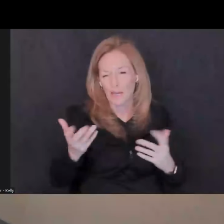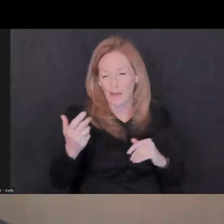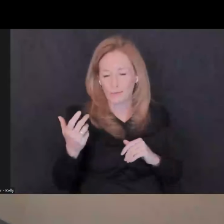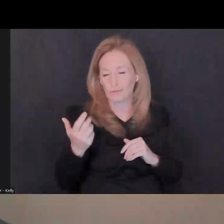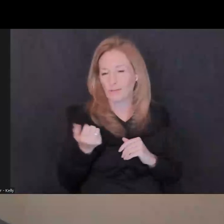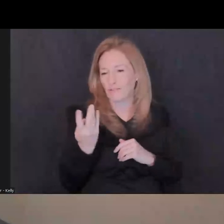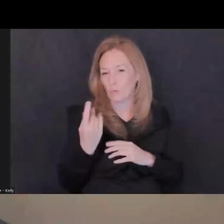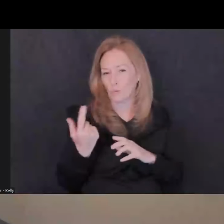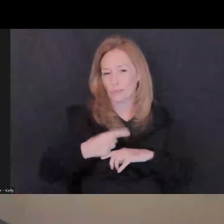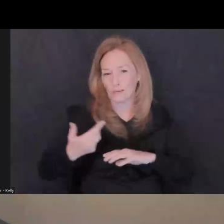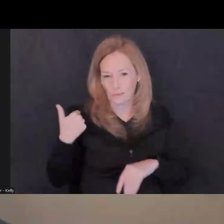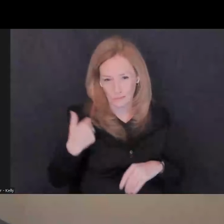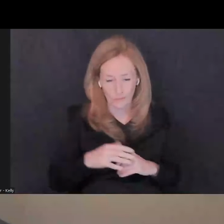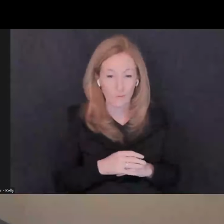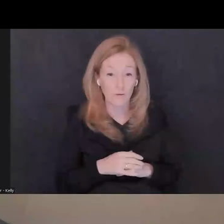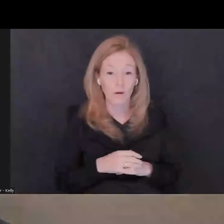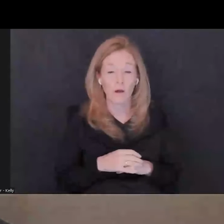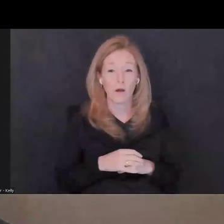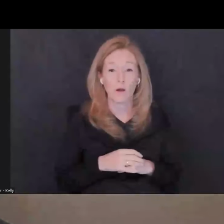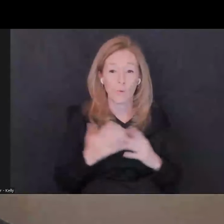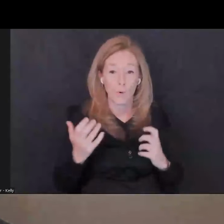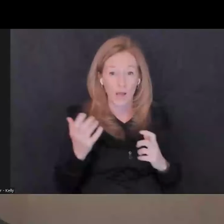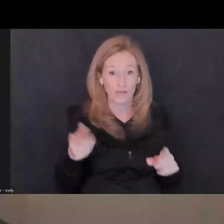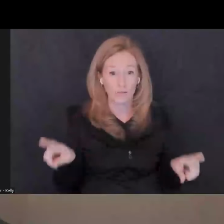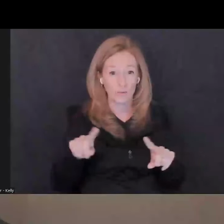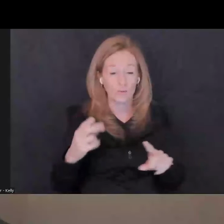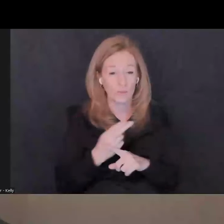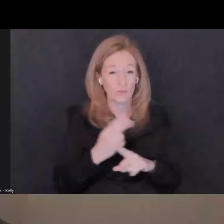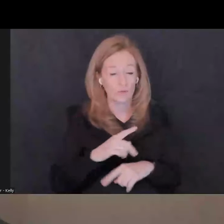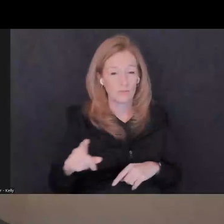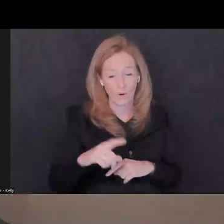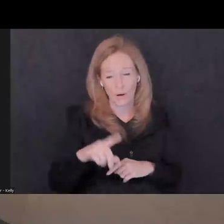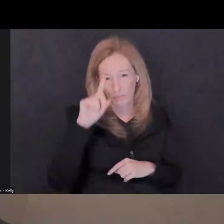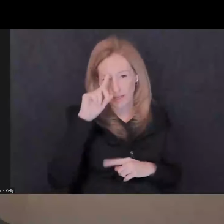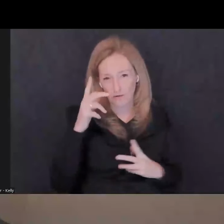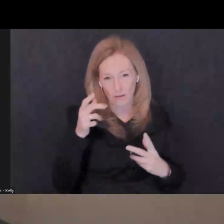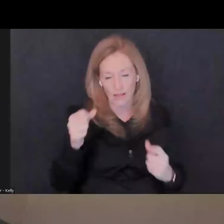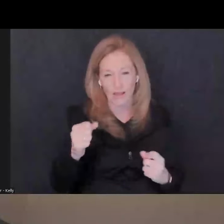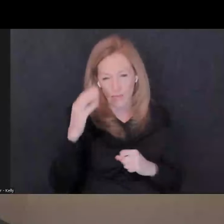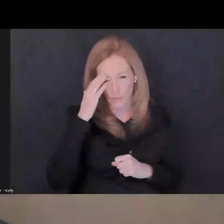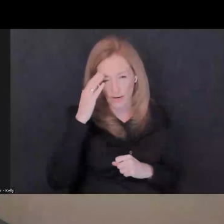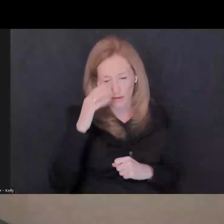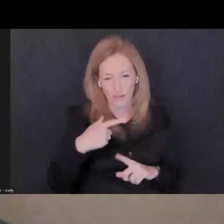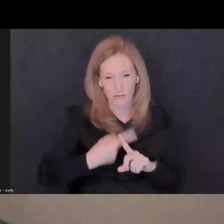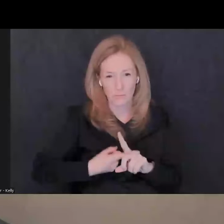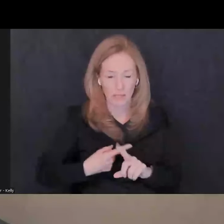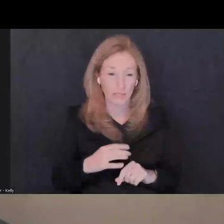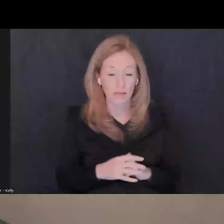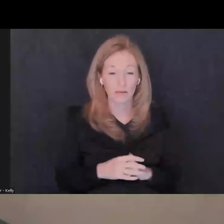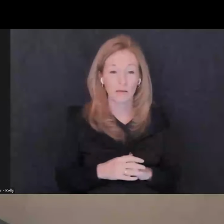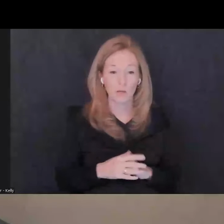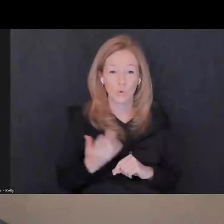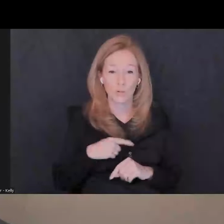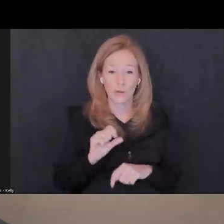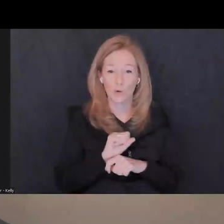we definitely want everyone to use them for Mental Health Awareness Month. What you're seeing from us is that we are working